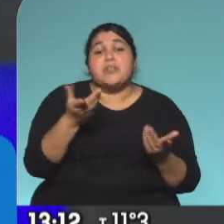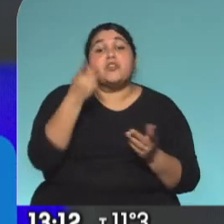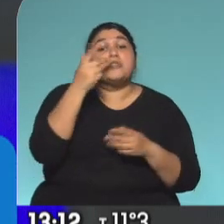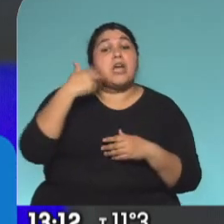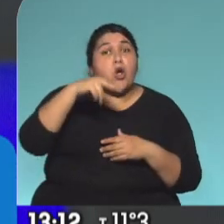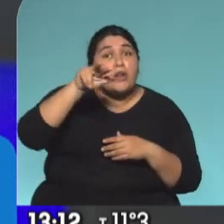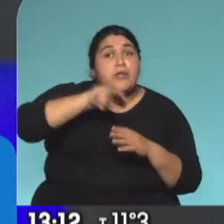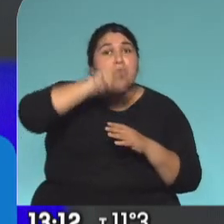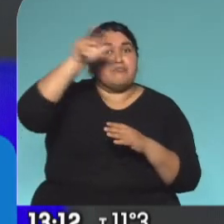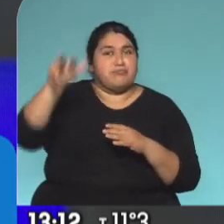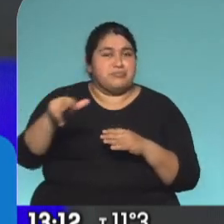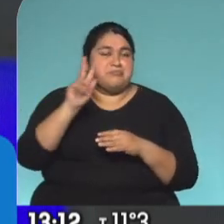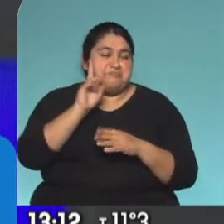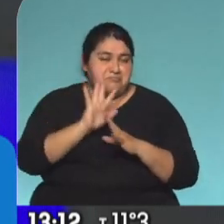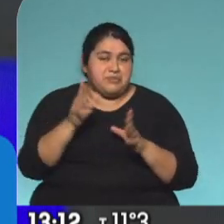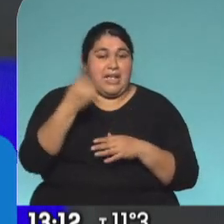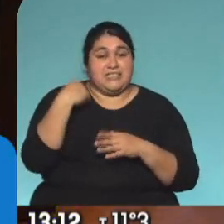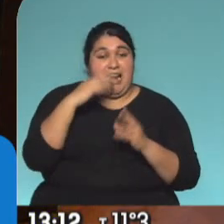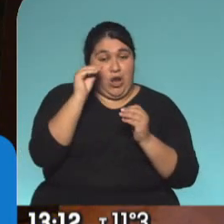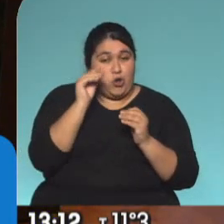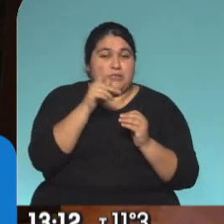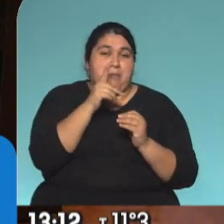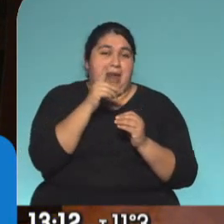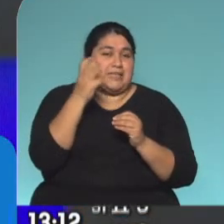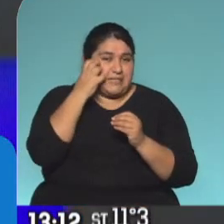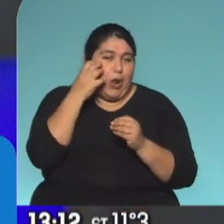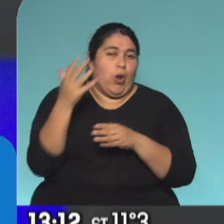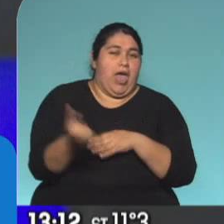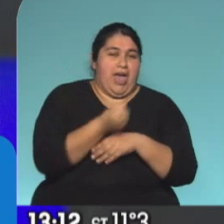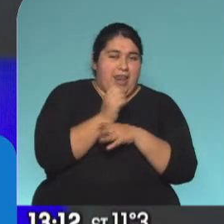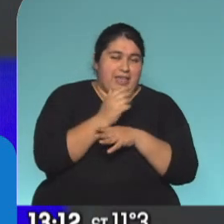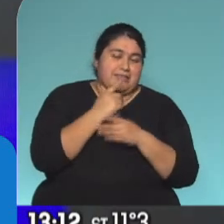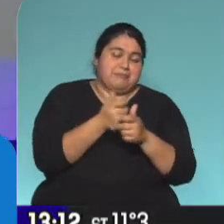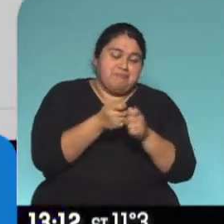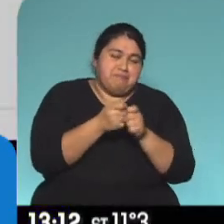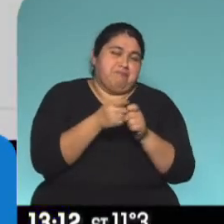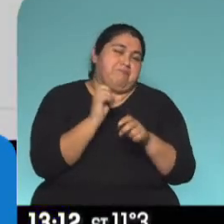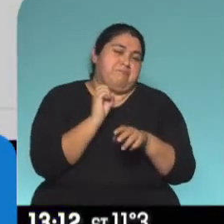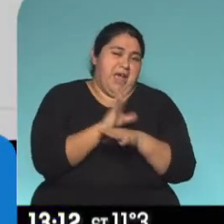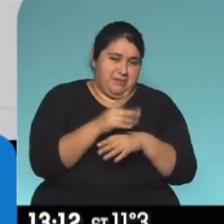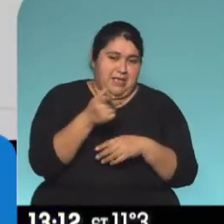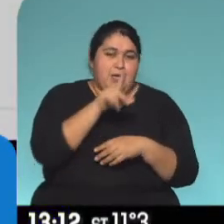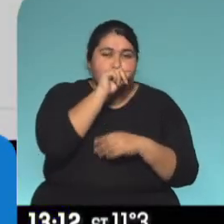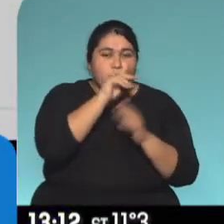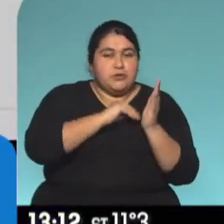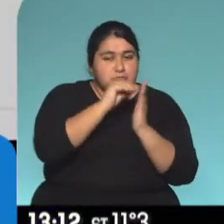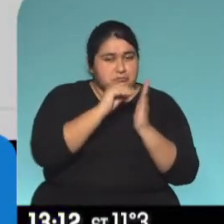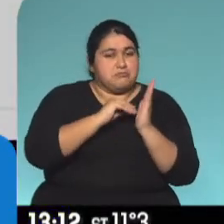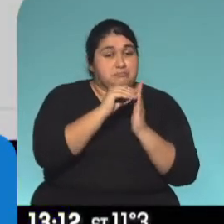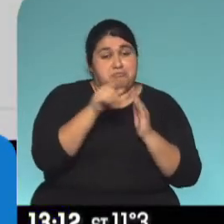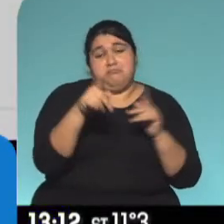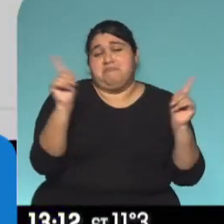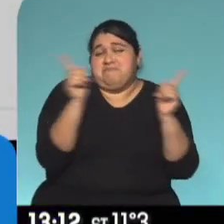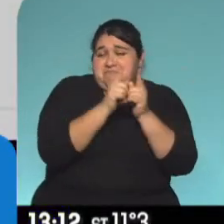helicóptero, pero hasta anoche. Sí. Anoche ya... Se ve que se llevó el teléfono al final. Le habrán alcanzado el teléfono para tuitear y envió este